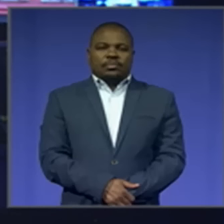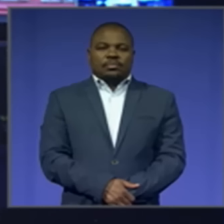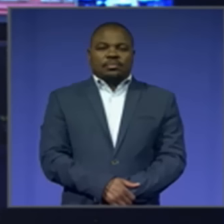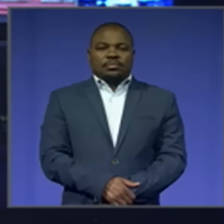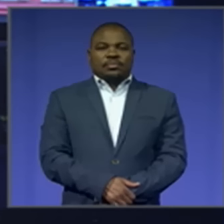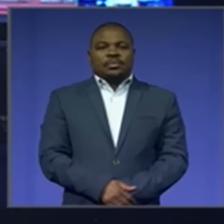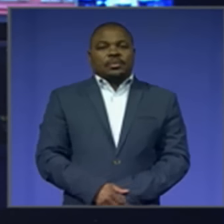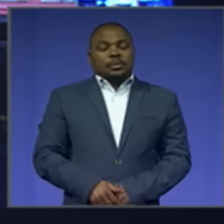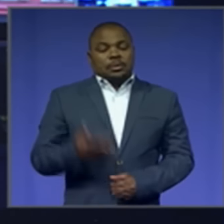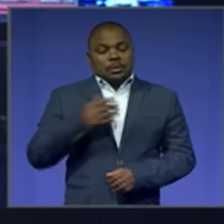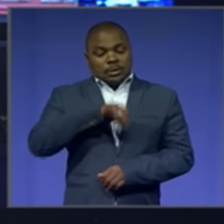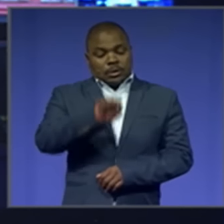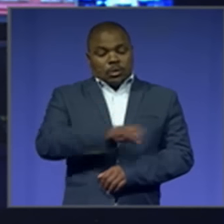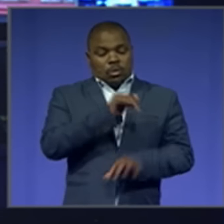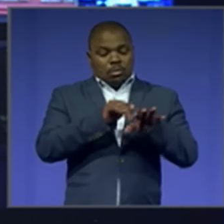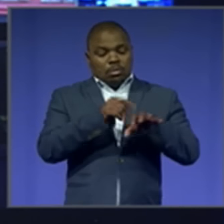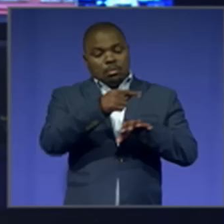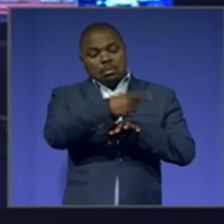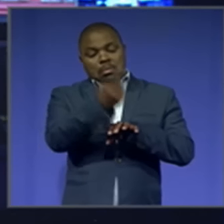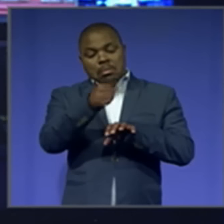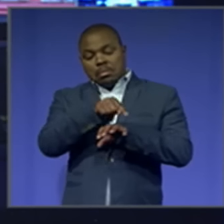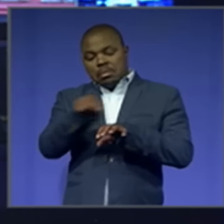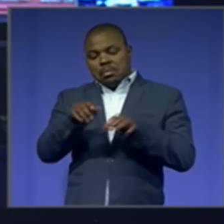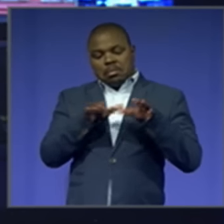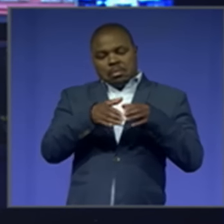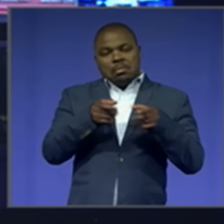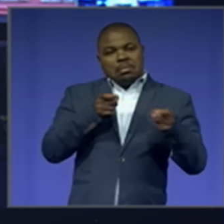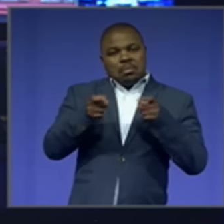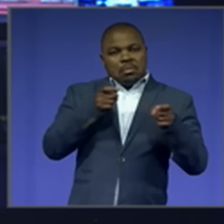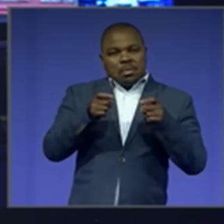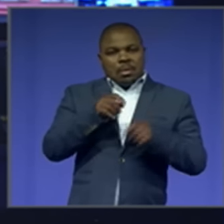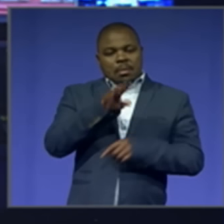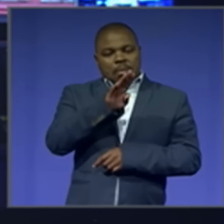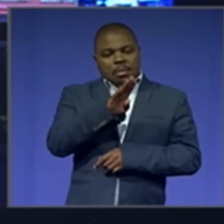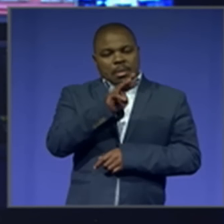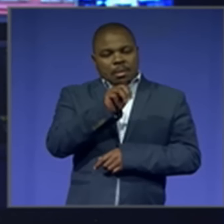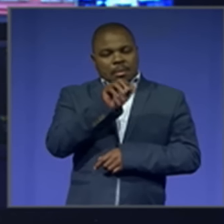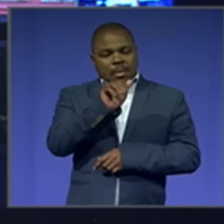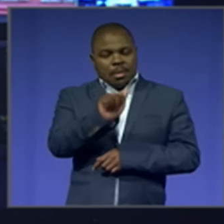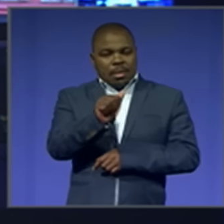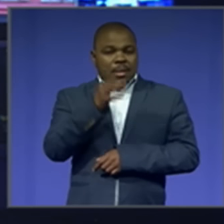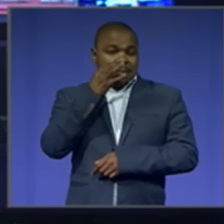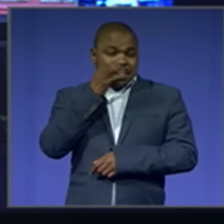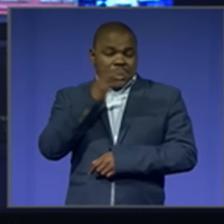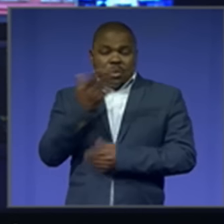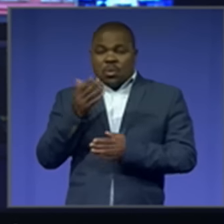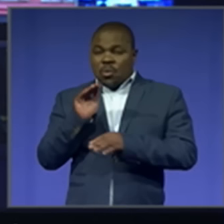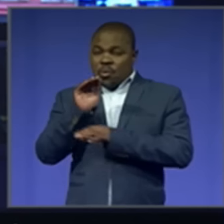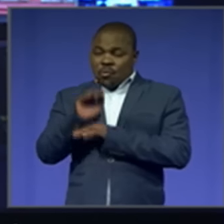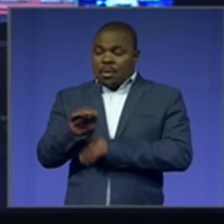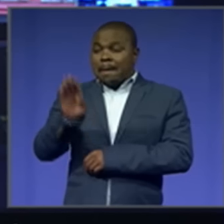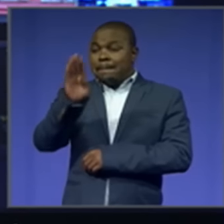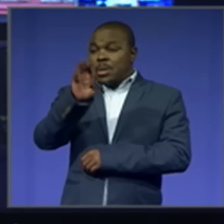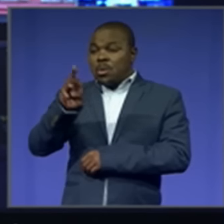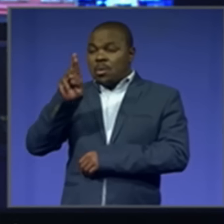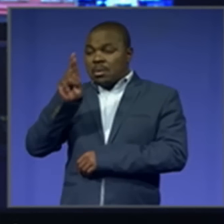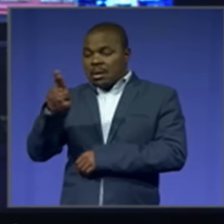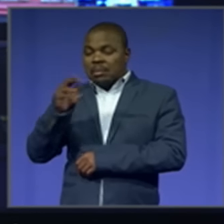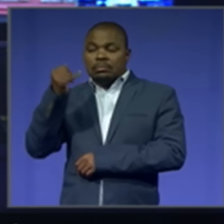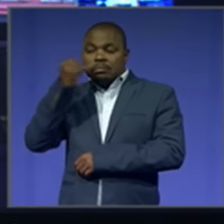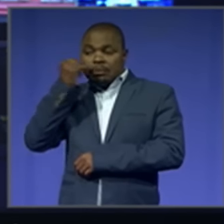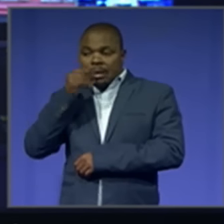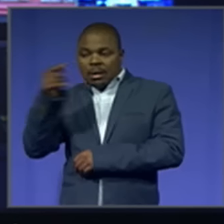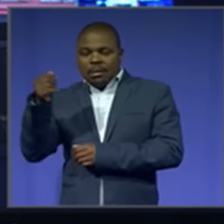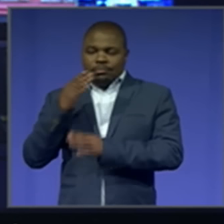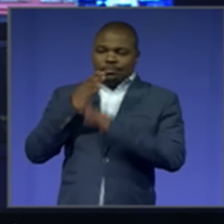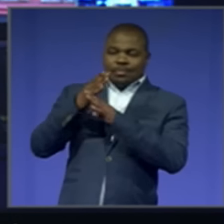Lekala la taolo ya madibohong le re le thibetse dithethefatsi tse ka balwang ho diranta tse dibilione ho kena kwano Afrika Borwa. Taba ena